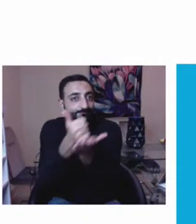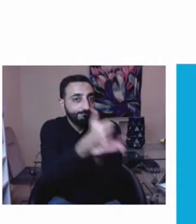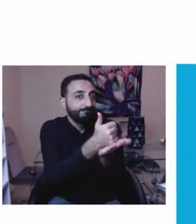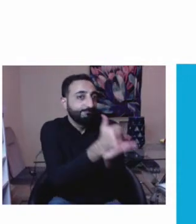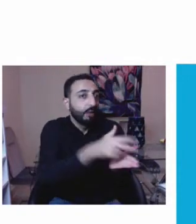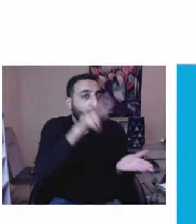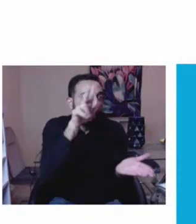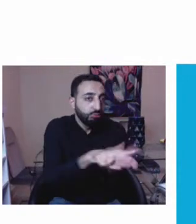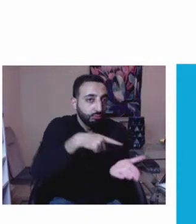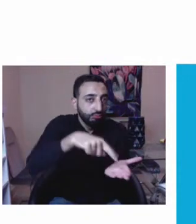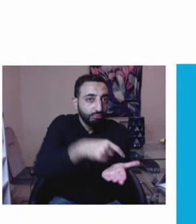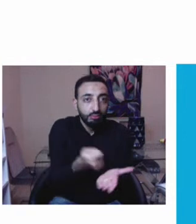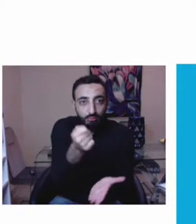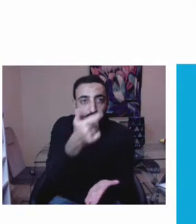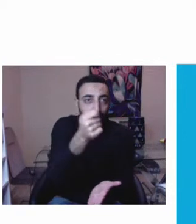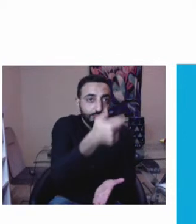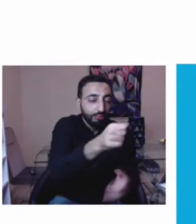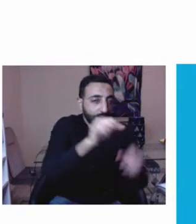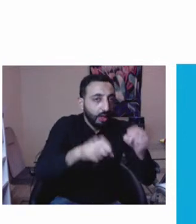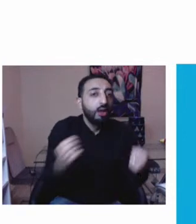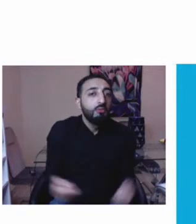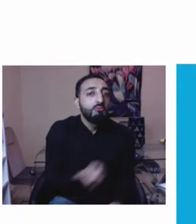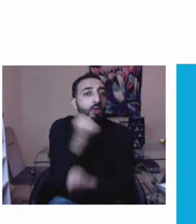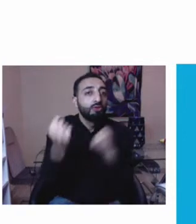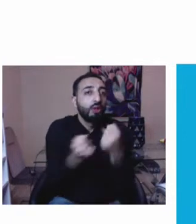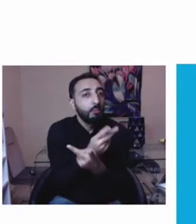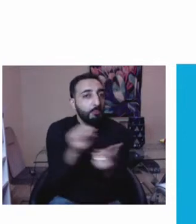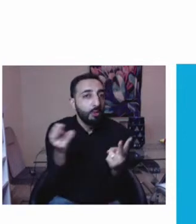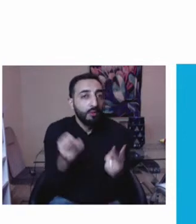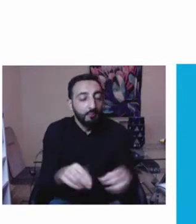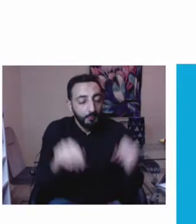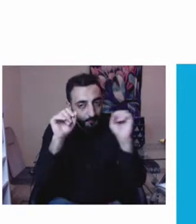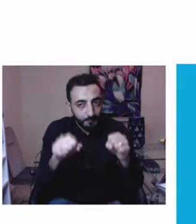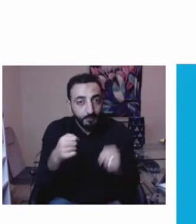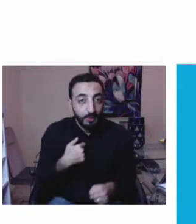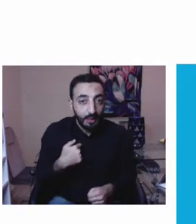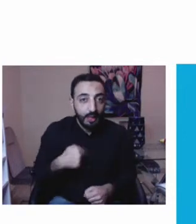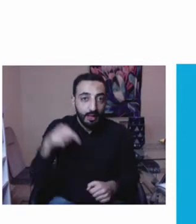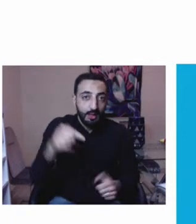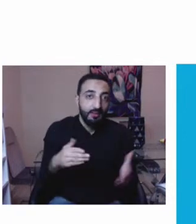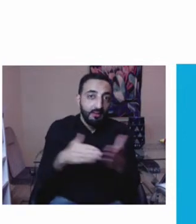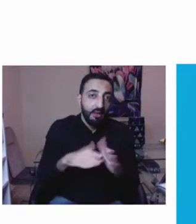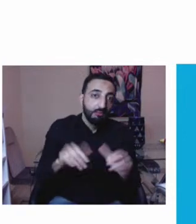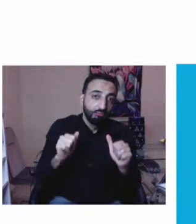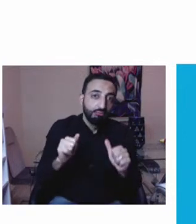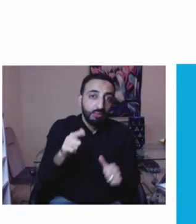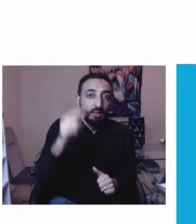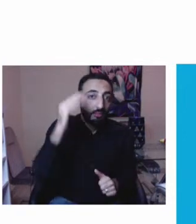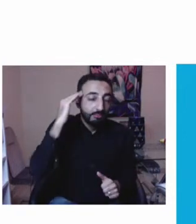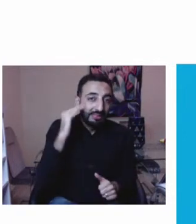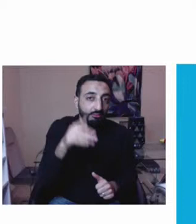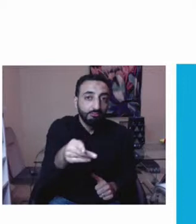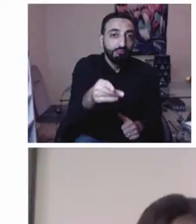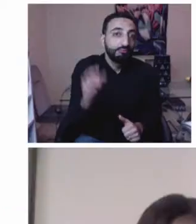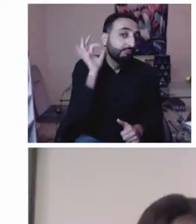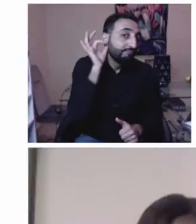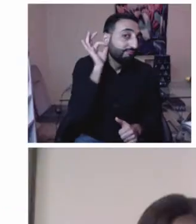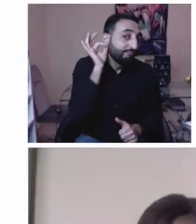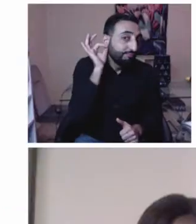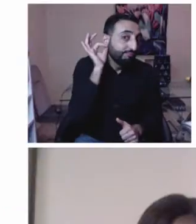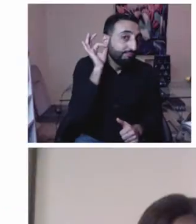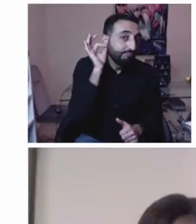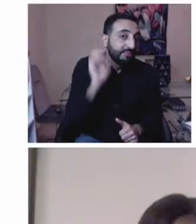with that, I invite to the floor Stephanie Efetu, Building Blocks for Peace in